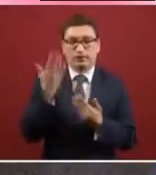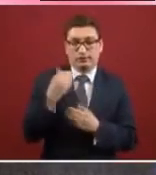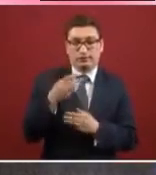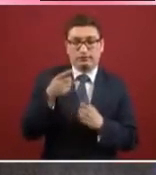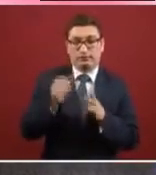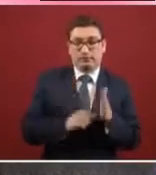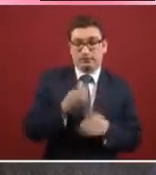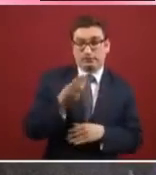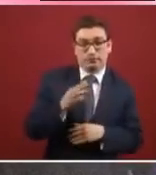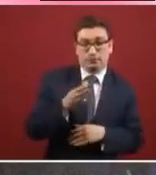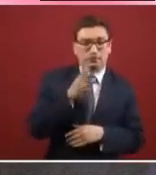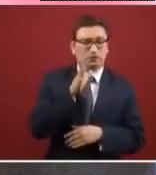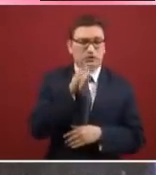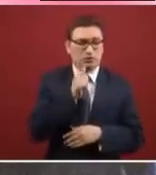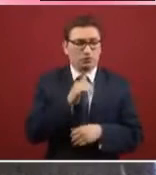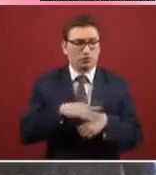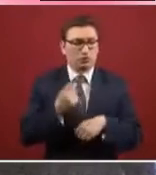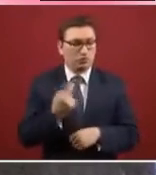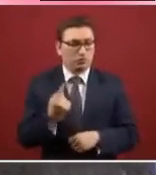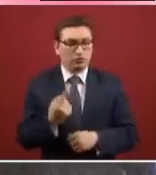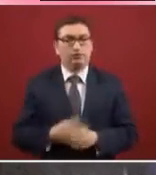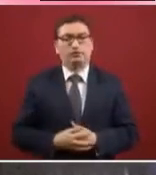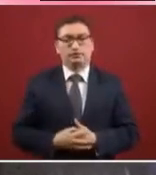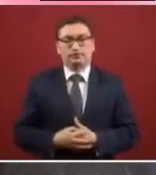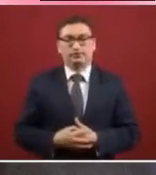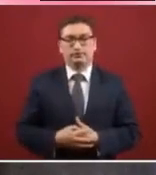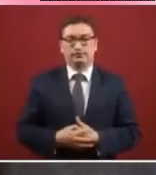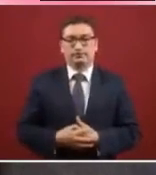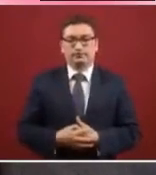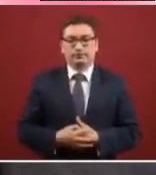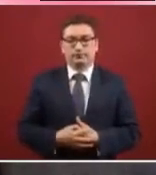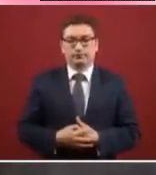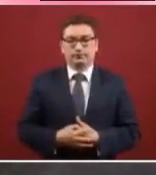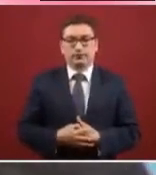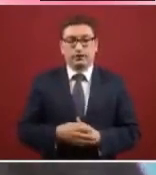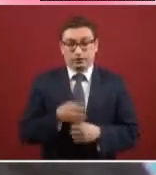planned on finishing by May because they couldn't.